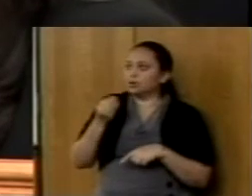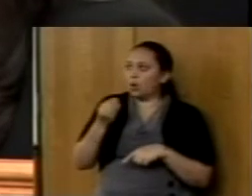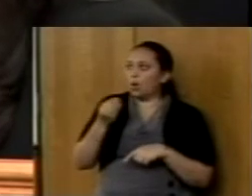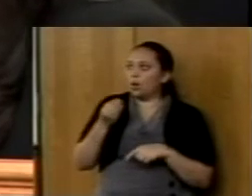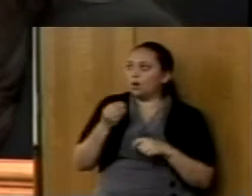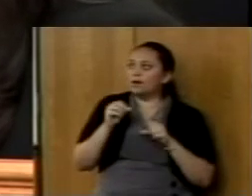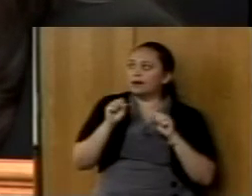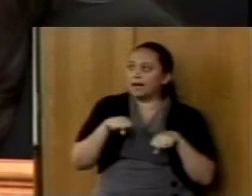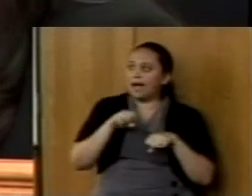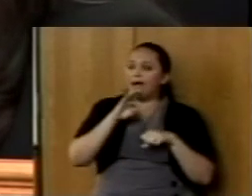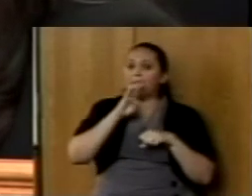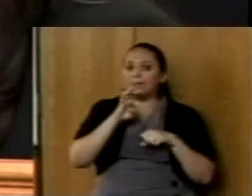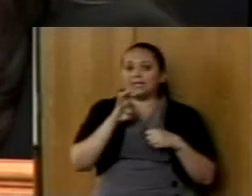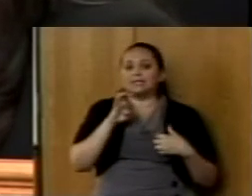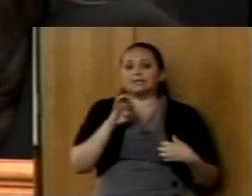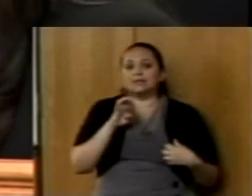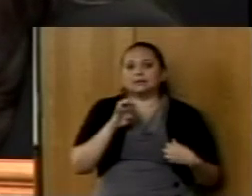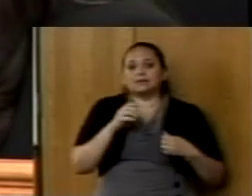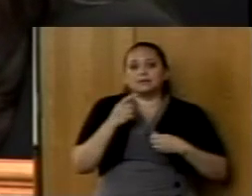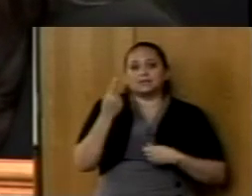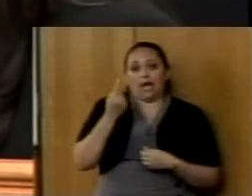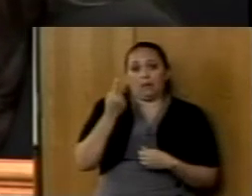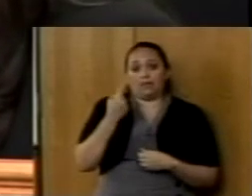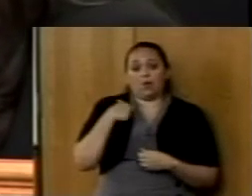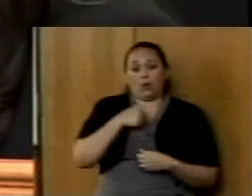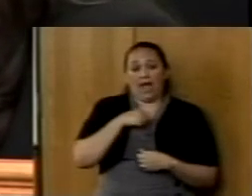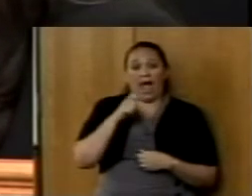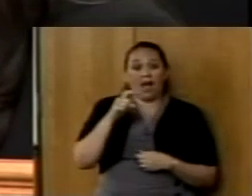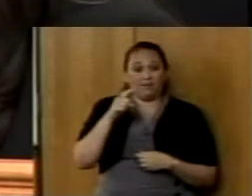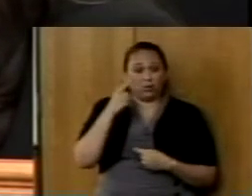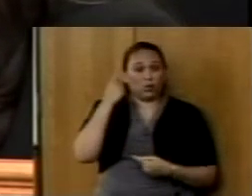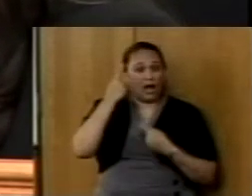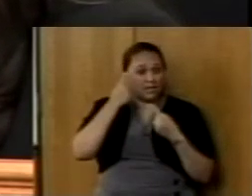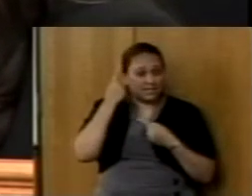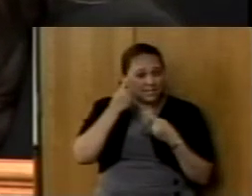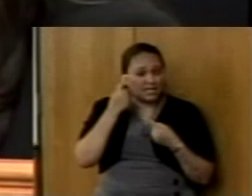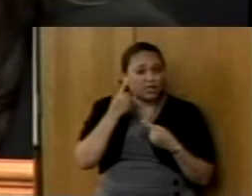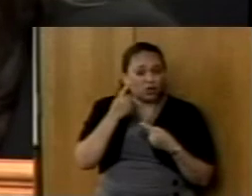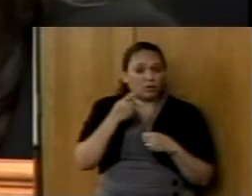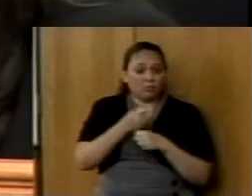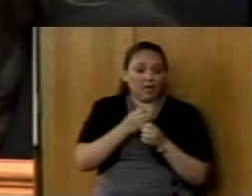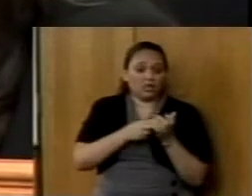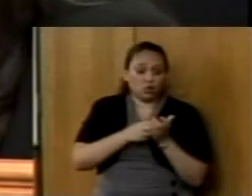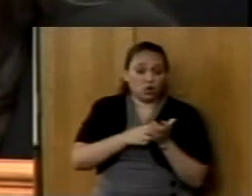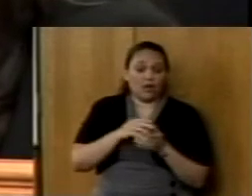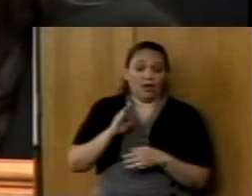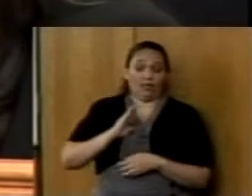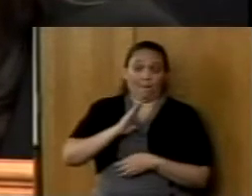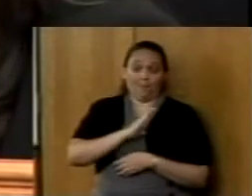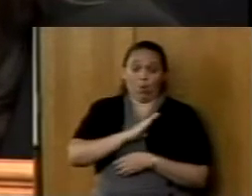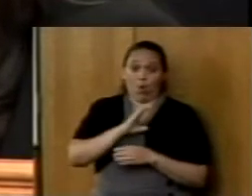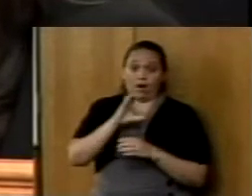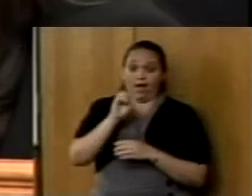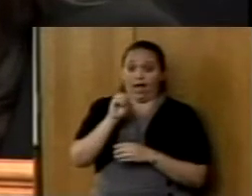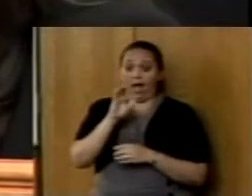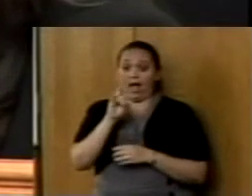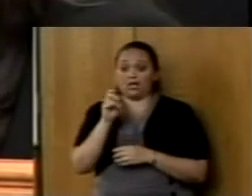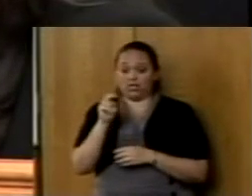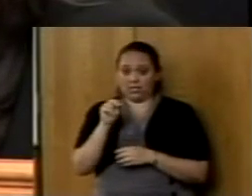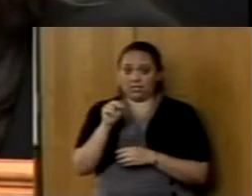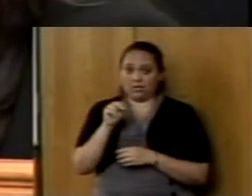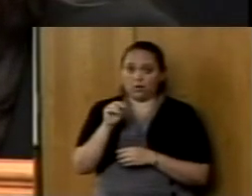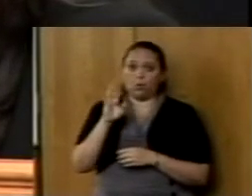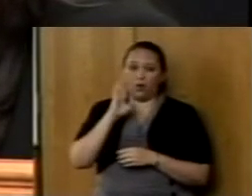it can be something that perhaps we need to consider making sure in the board action that it would be to